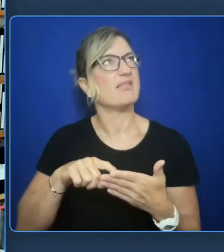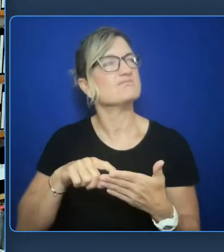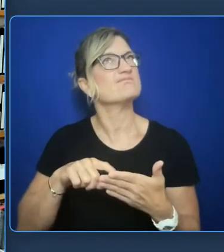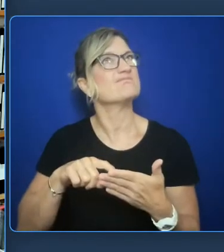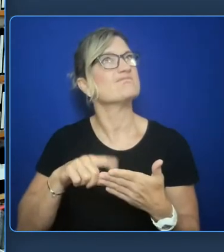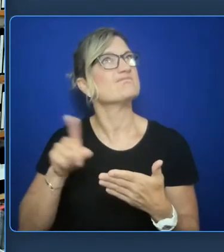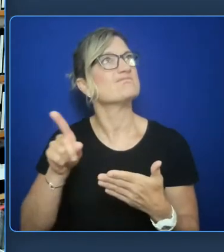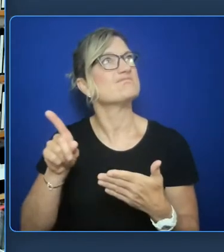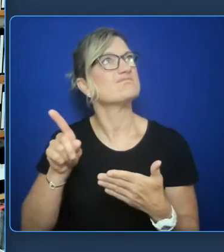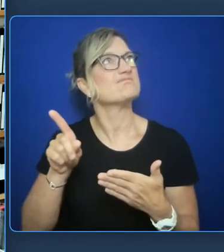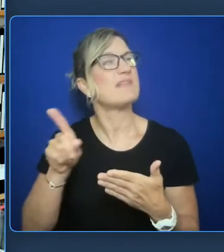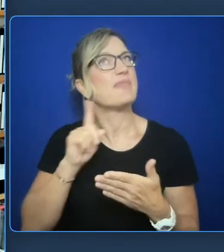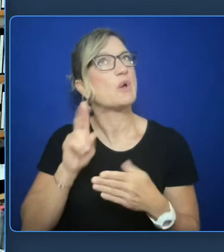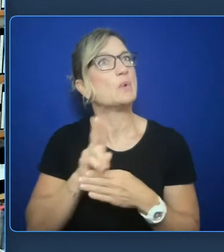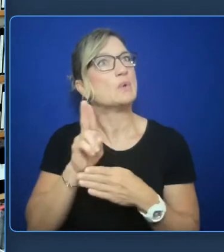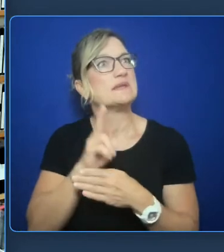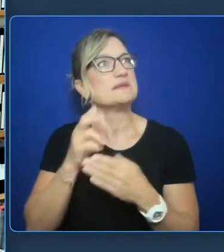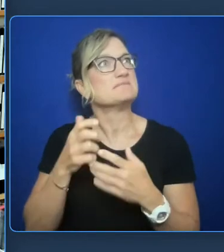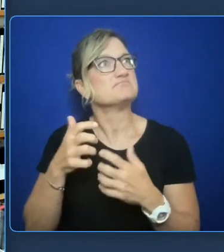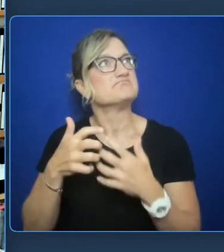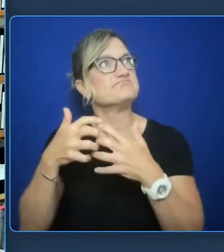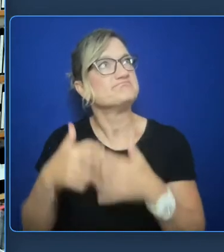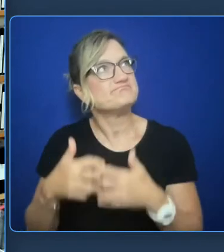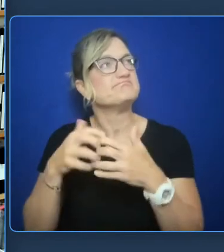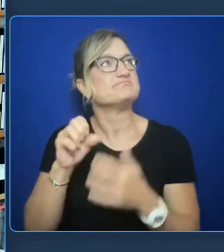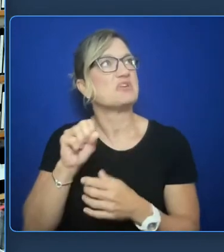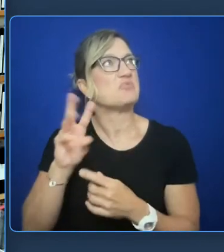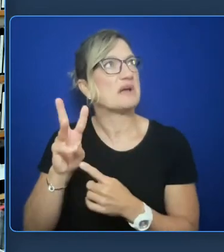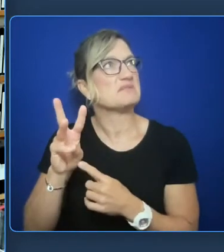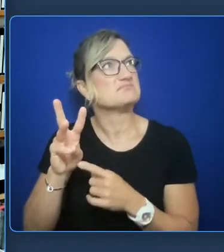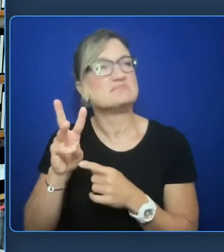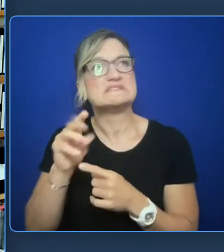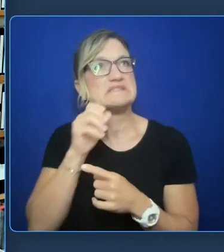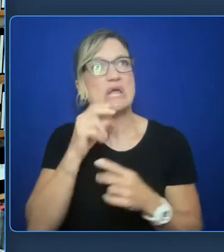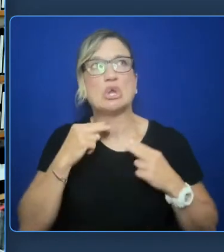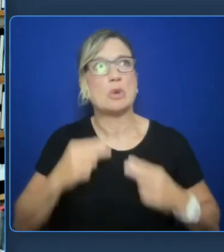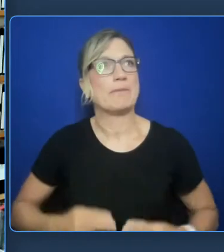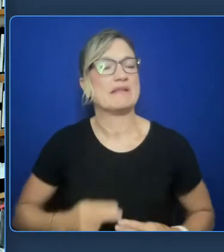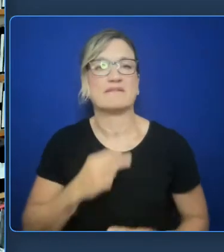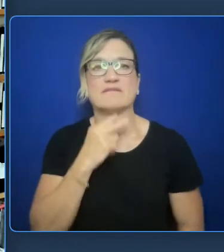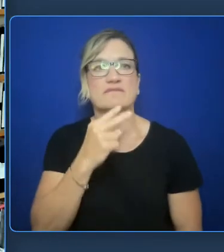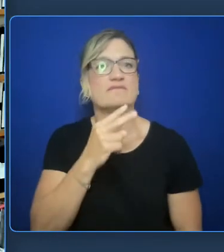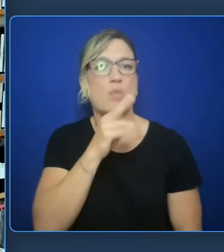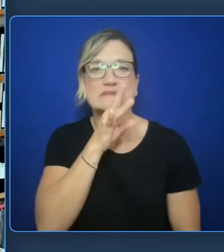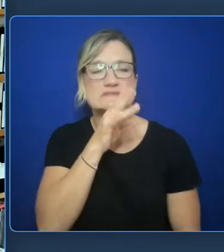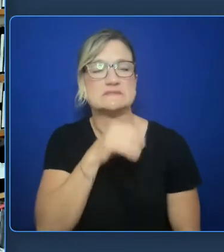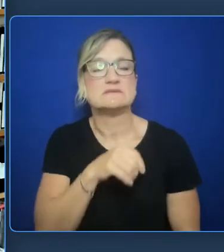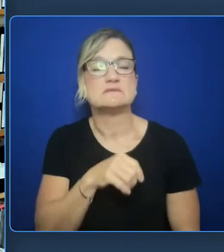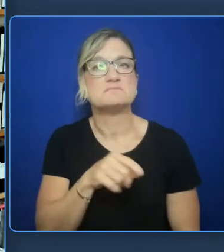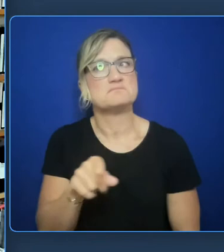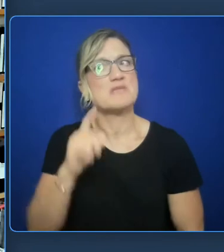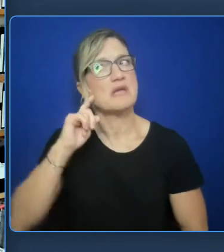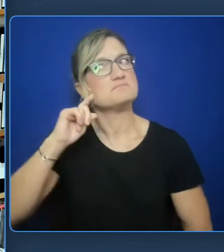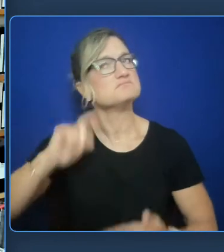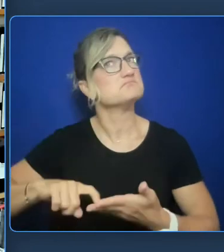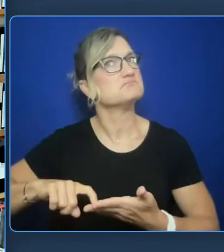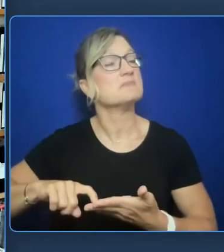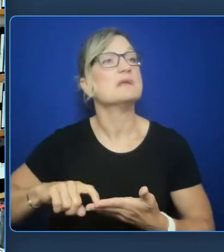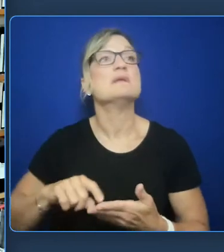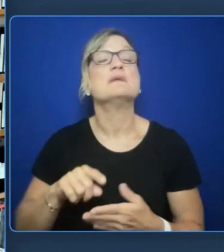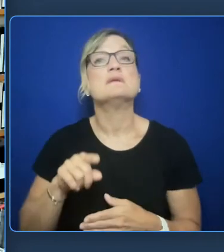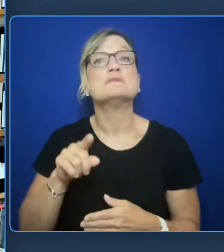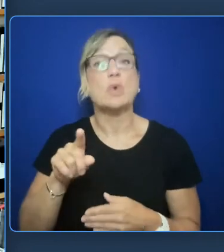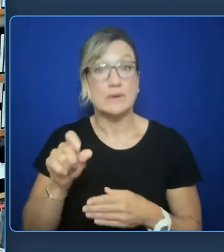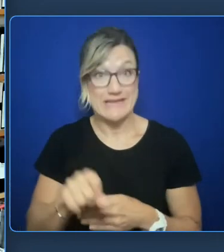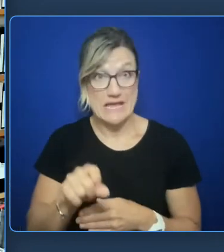they can tell that's, they're using a text-to-speech engine. That's not a human being voicing it. So yes, it's being